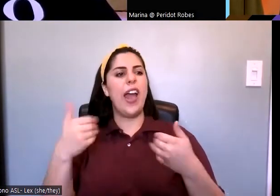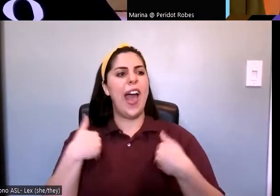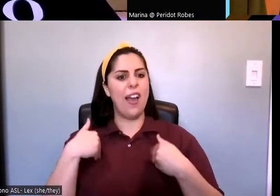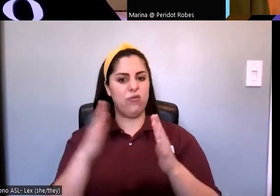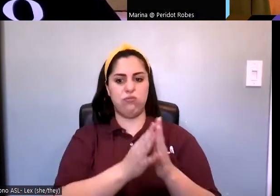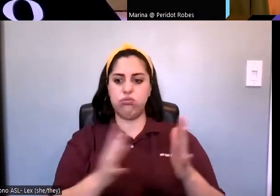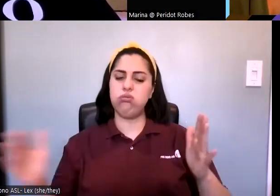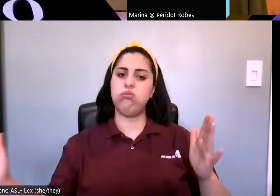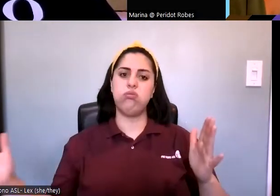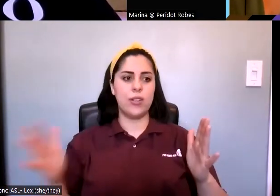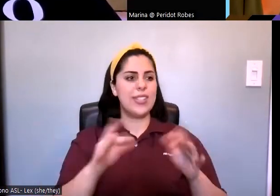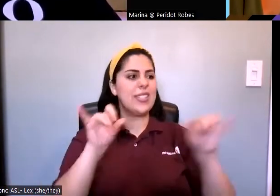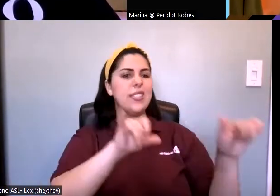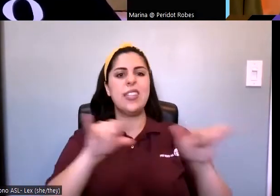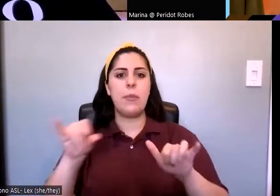I care